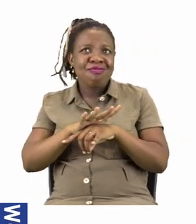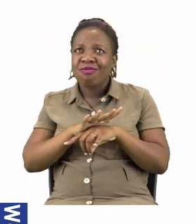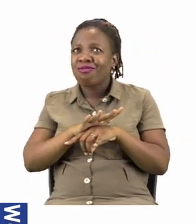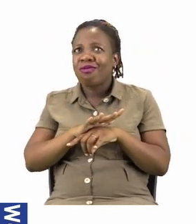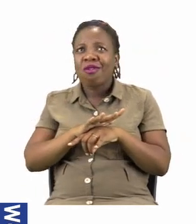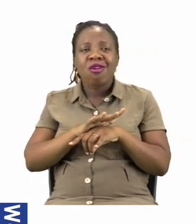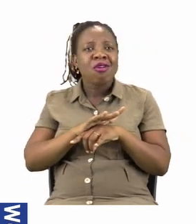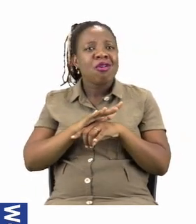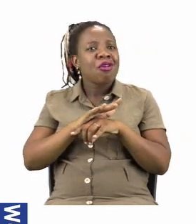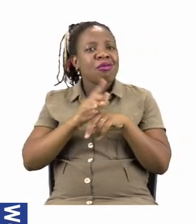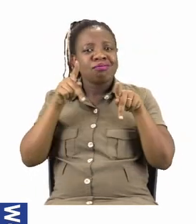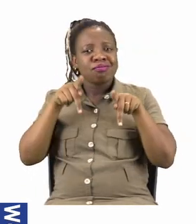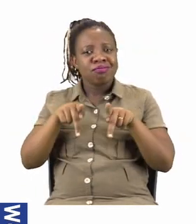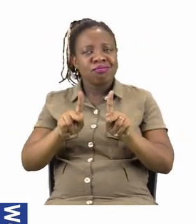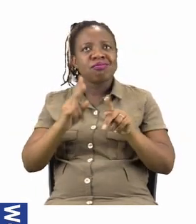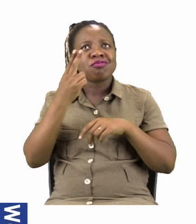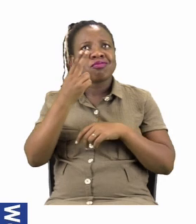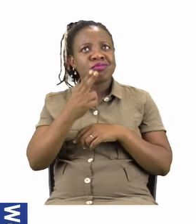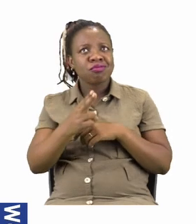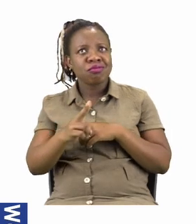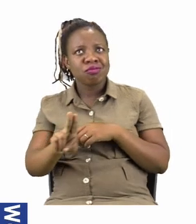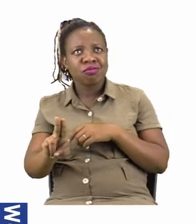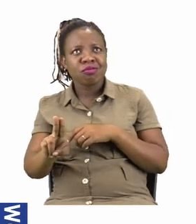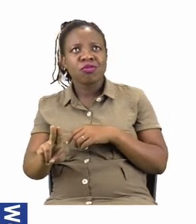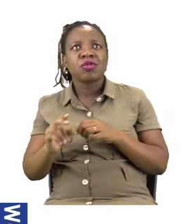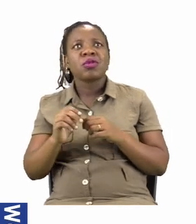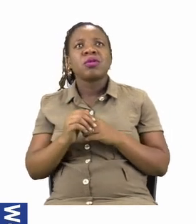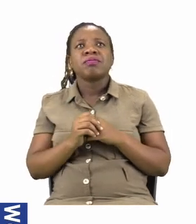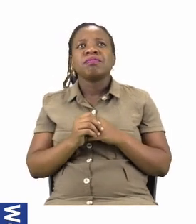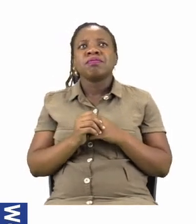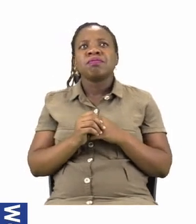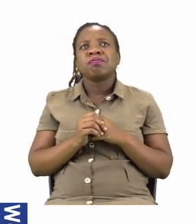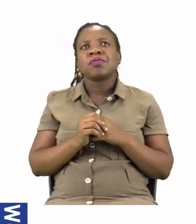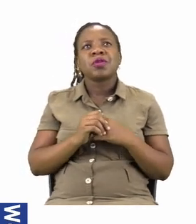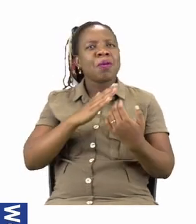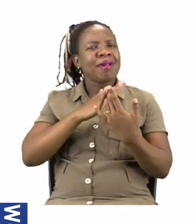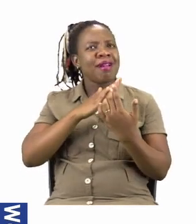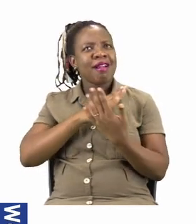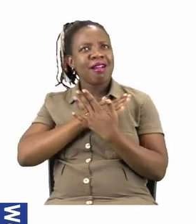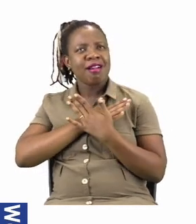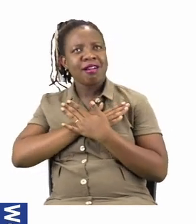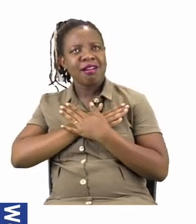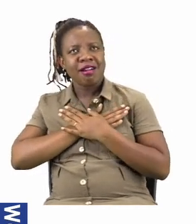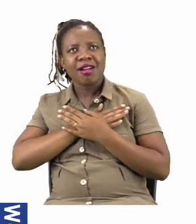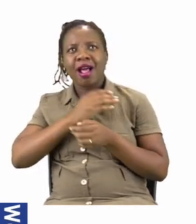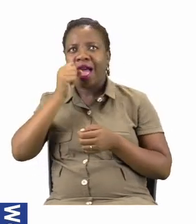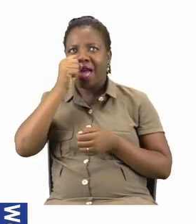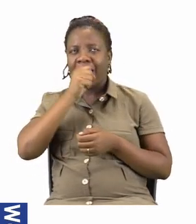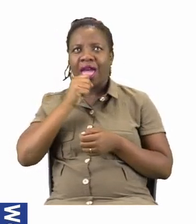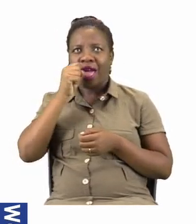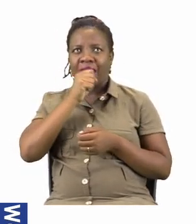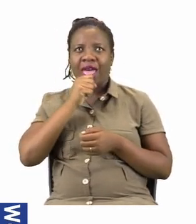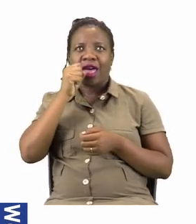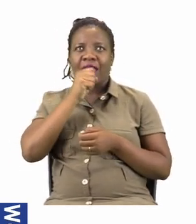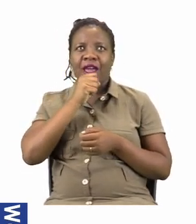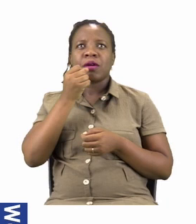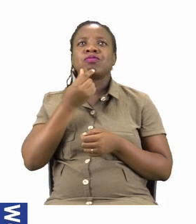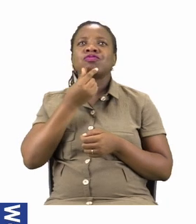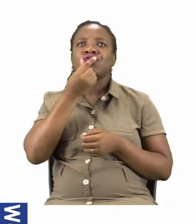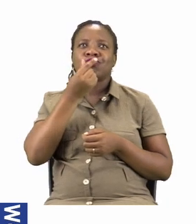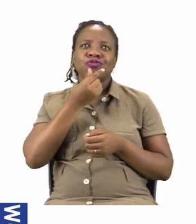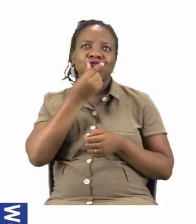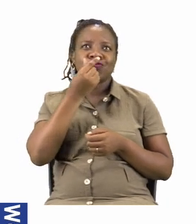ice cream at the snack bar. They also sell popsicles and donuts. We